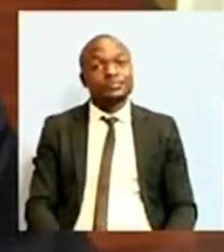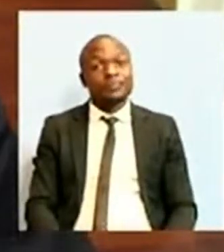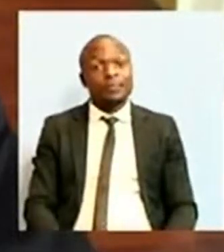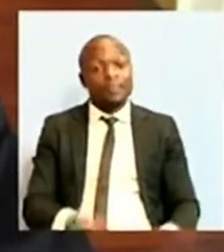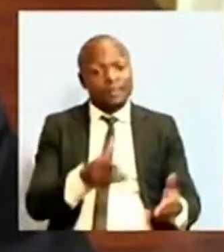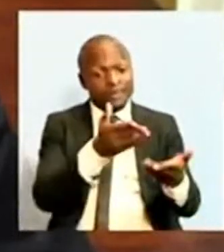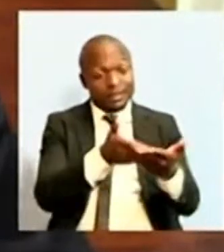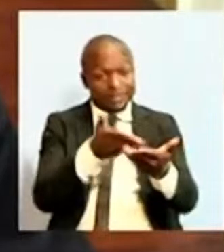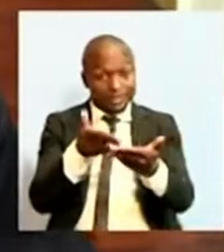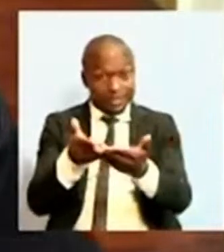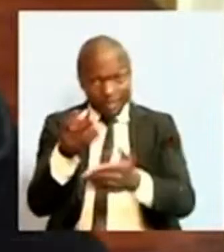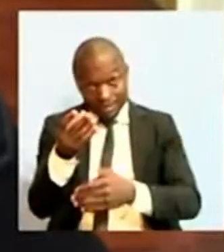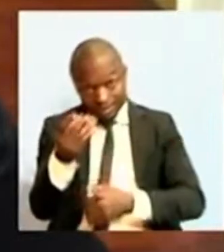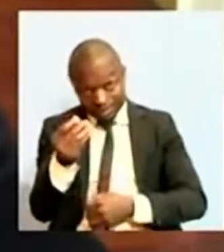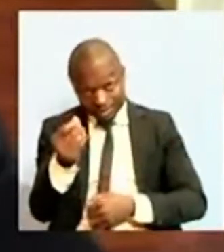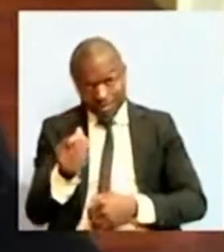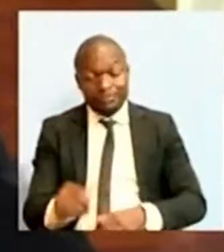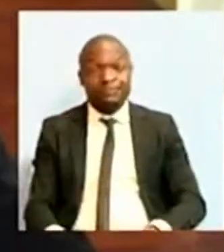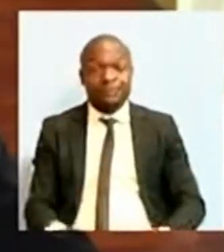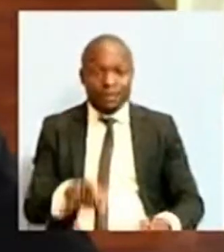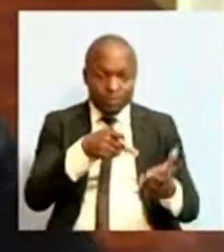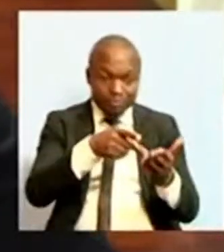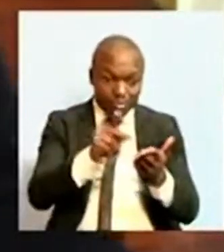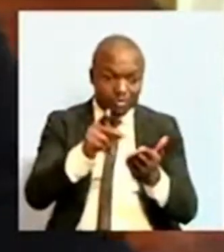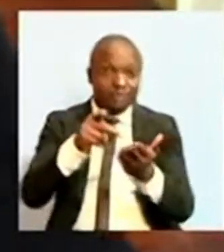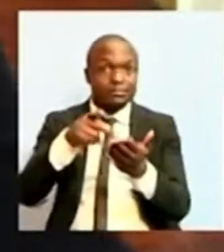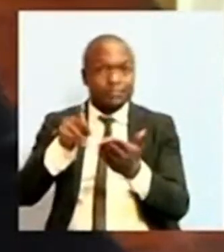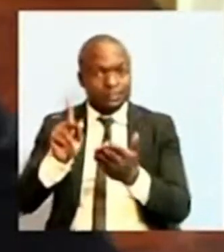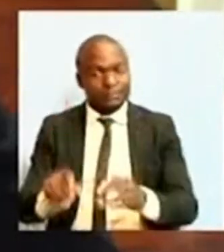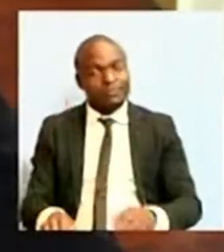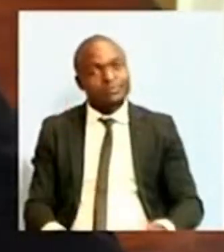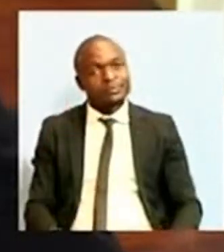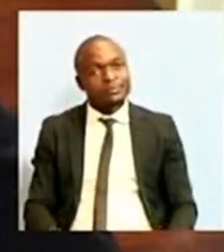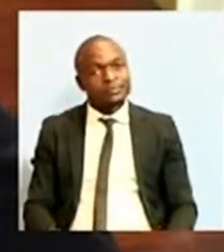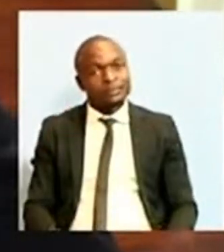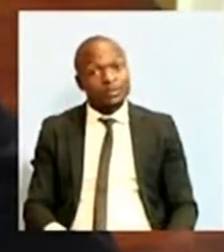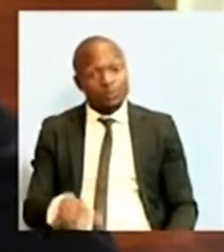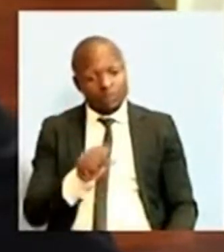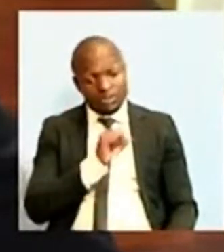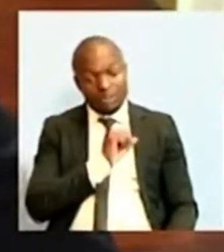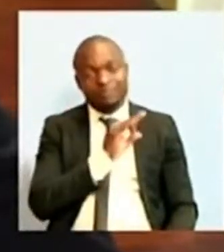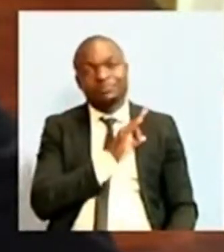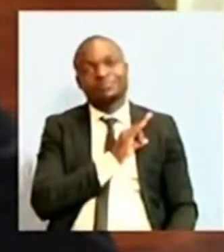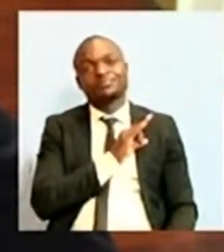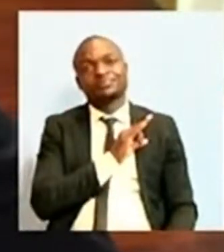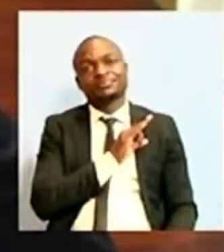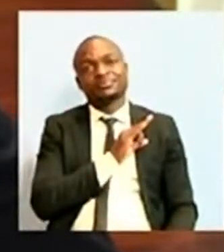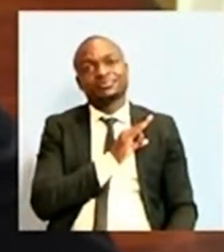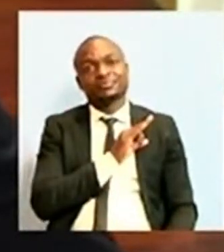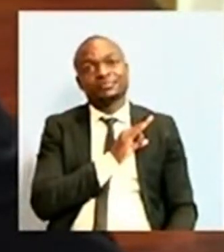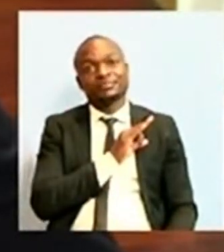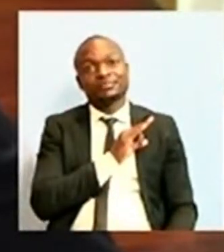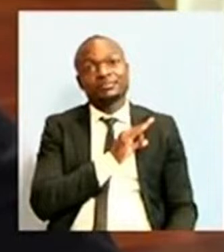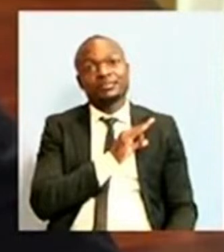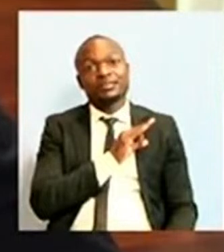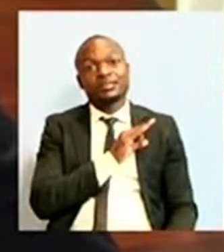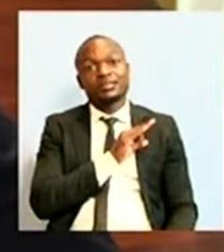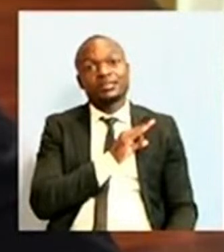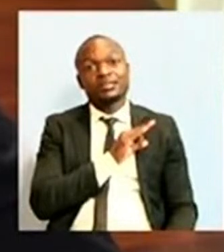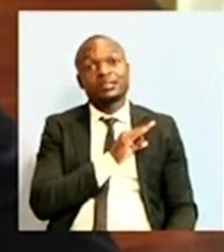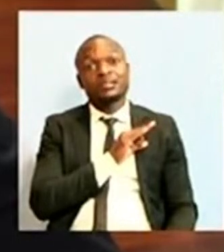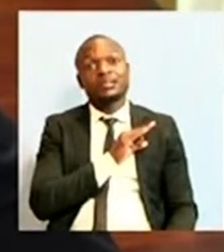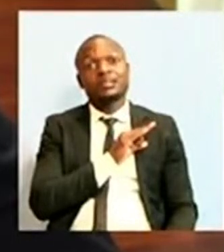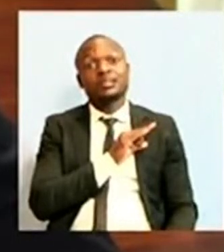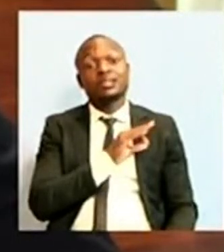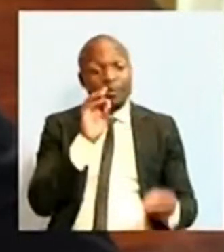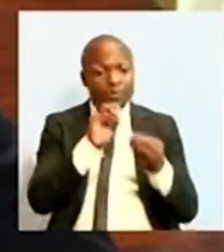These amounts are paid to the staff, the excess staff. What